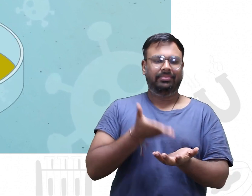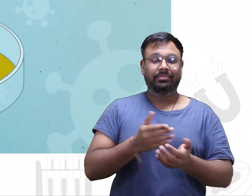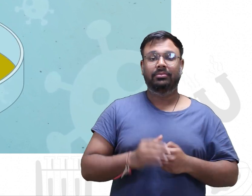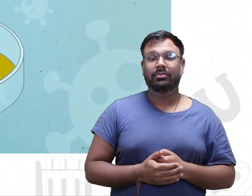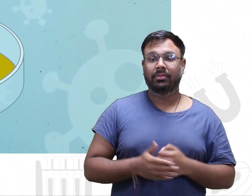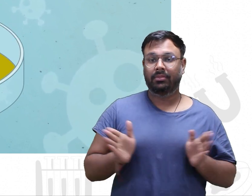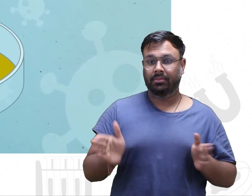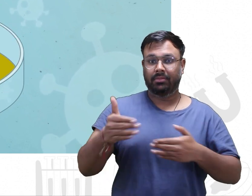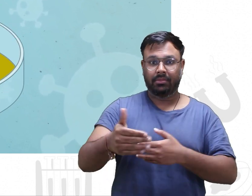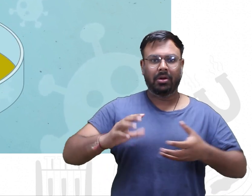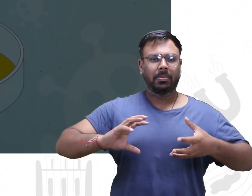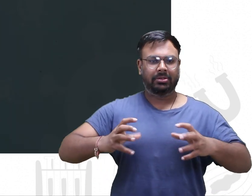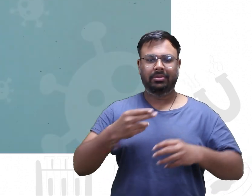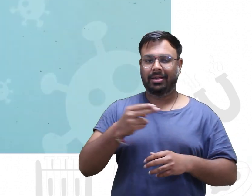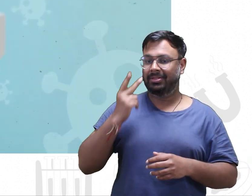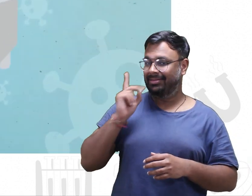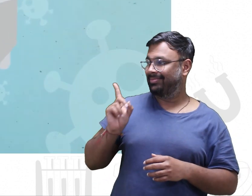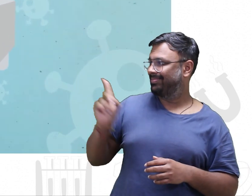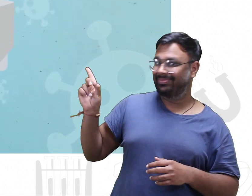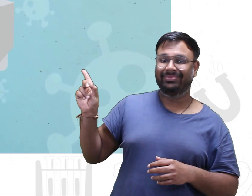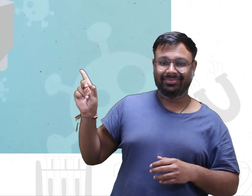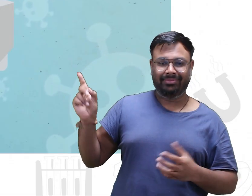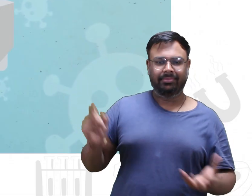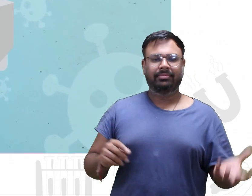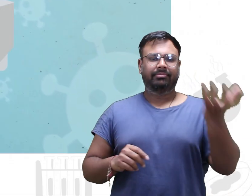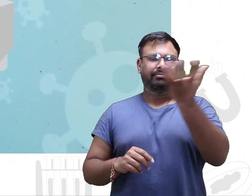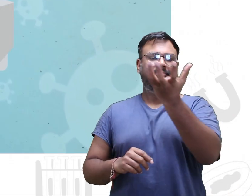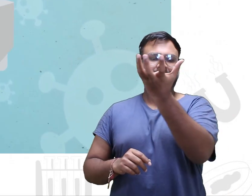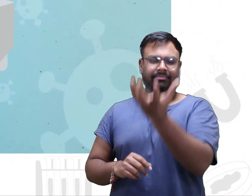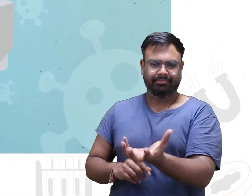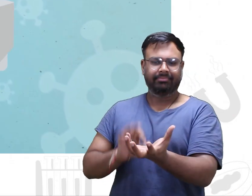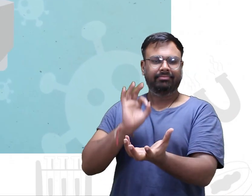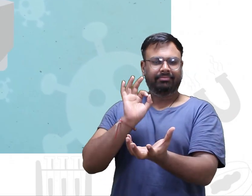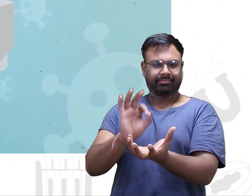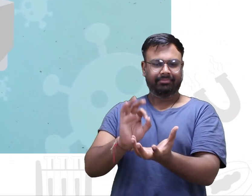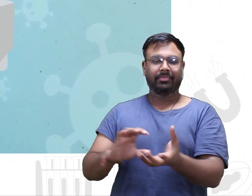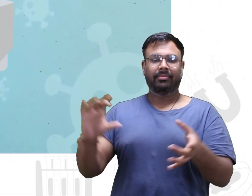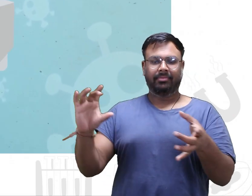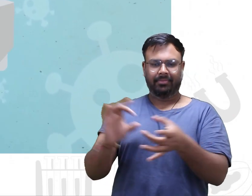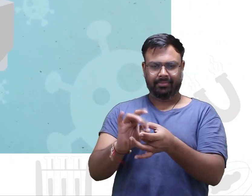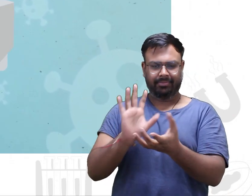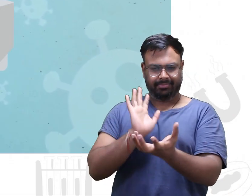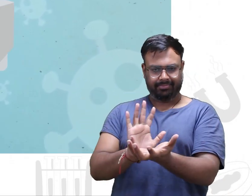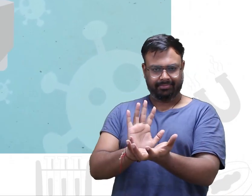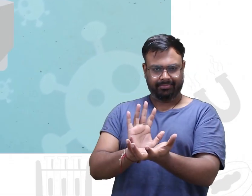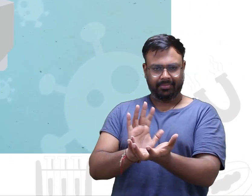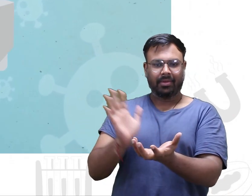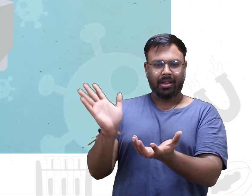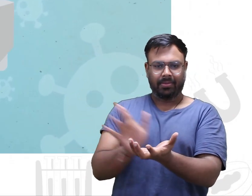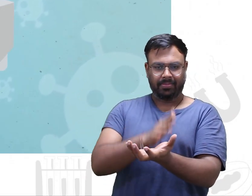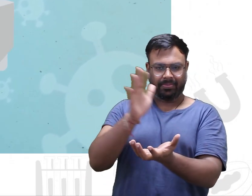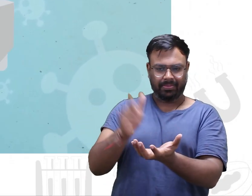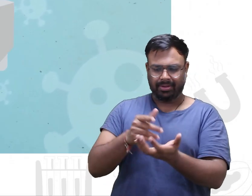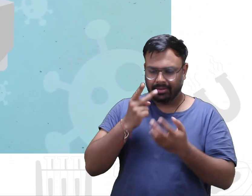particles attach to it. The other way is by keeping the Petri dish with media in the automatic air sampler, by which dust particles from the